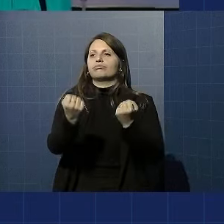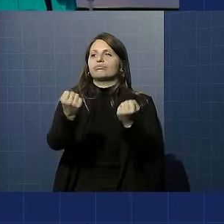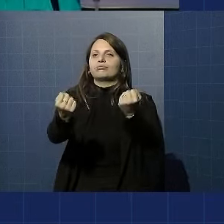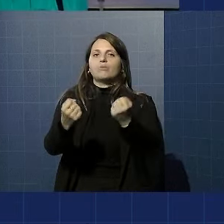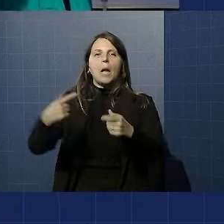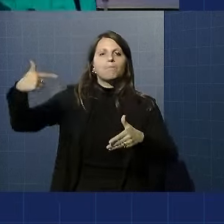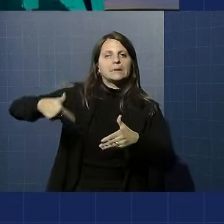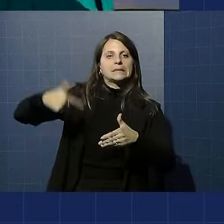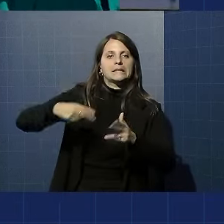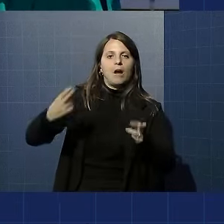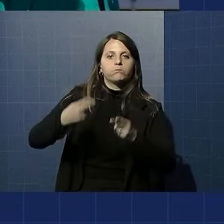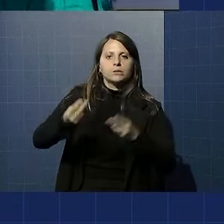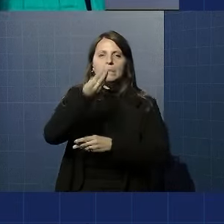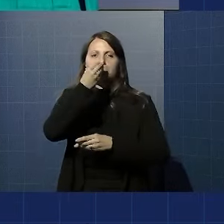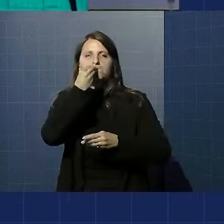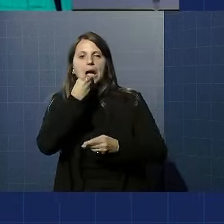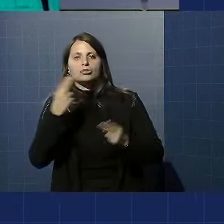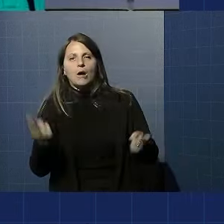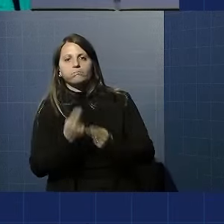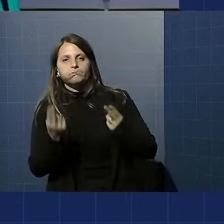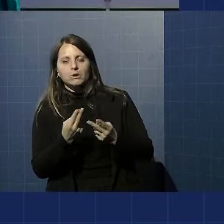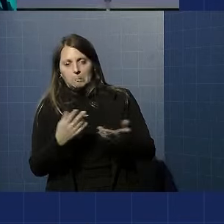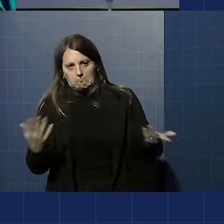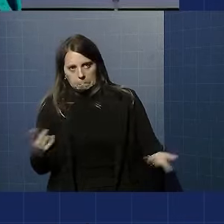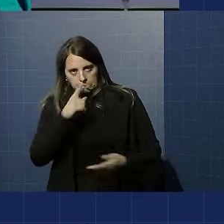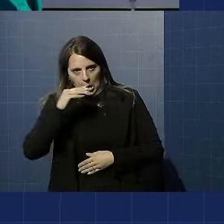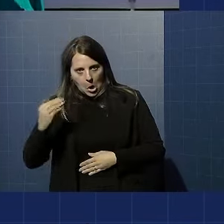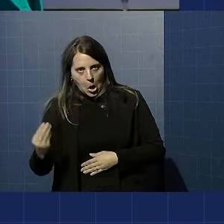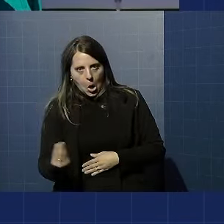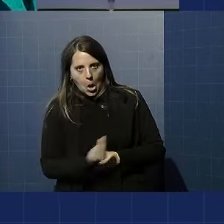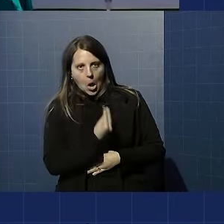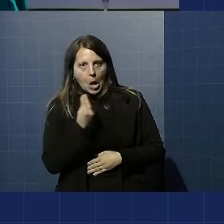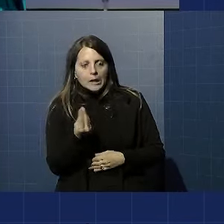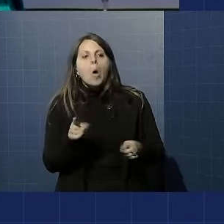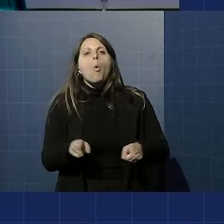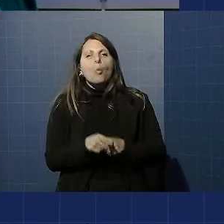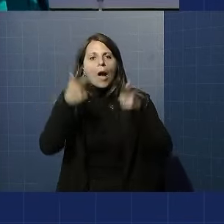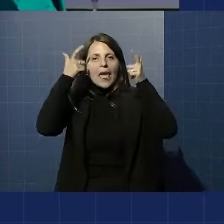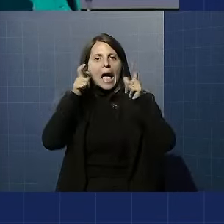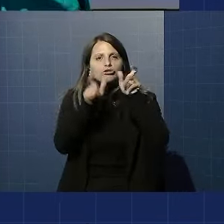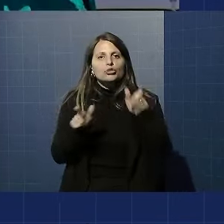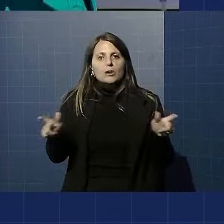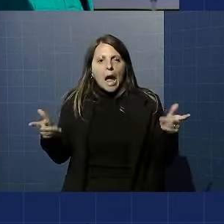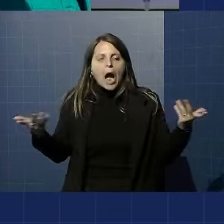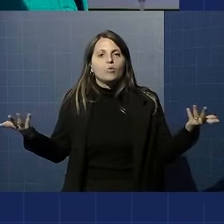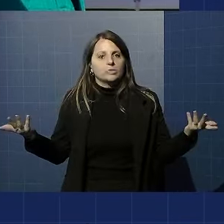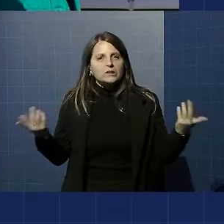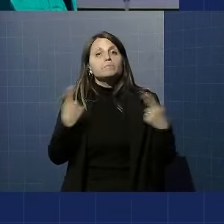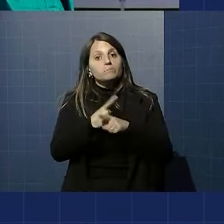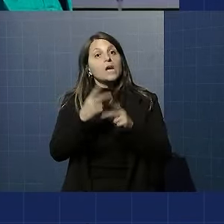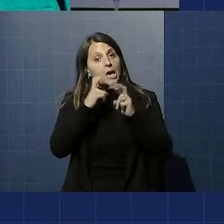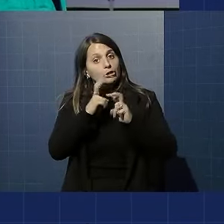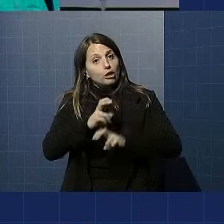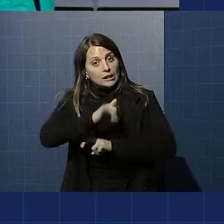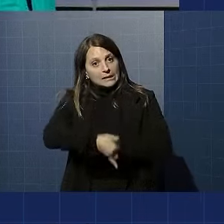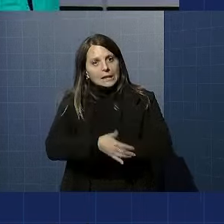mean, of course, the astronauts are going to need to do some research, but if we could mitigate that by having them hibernate for certain periods